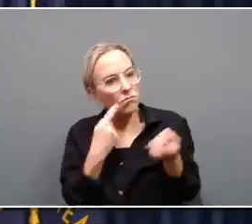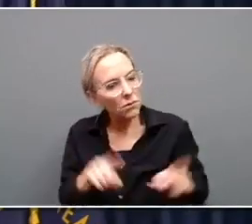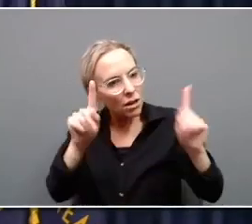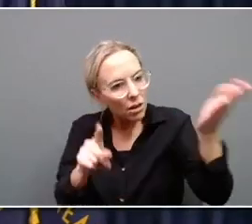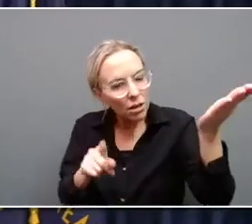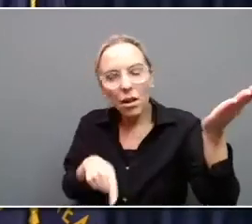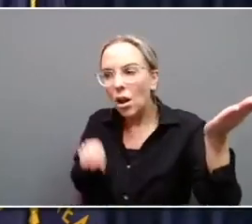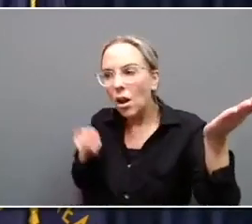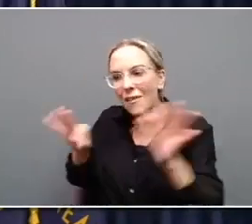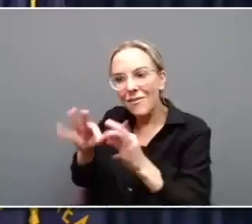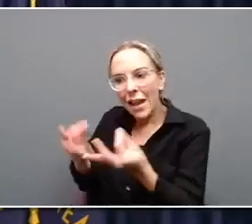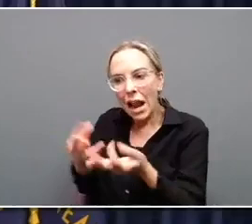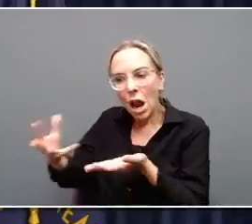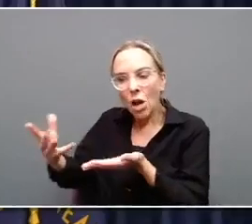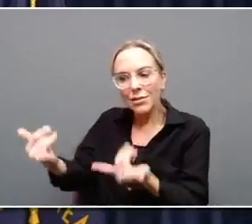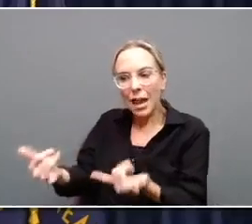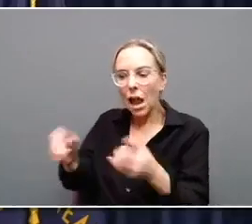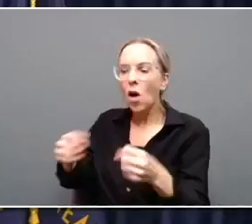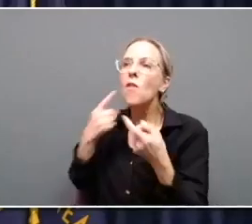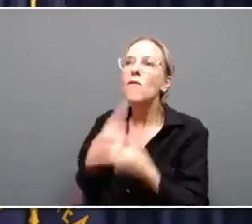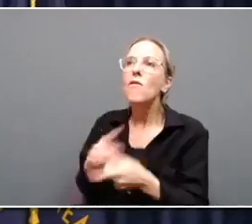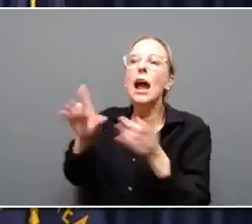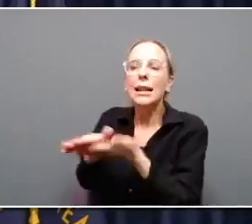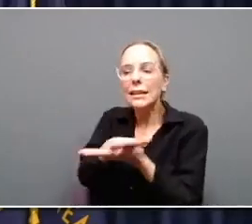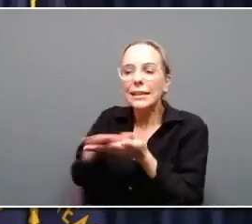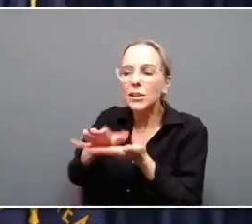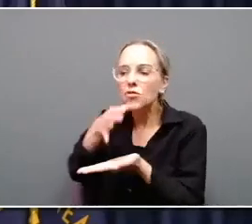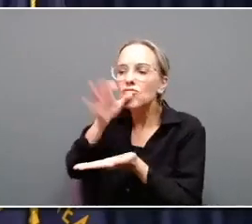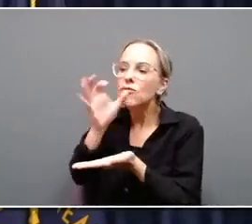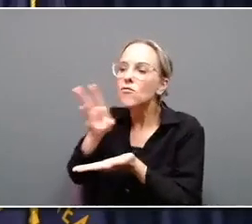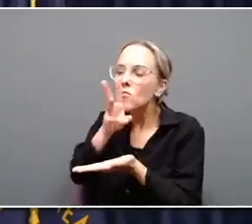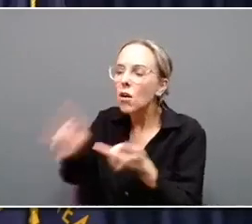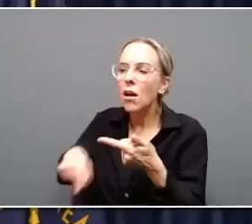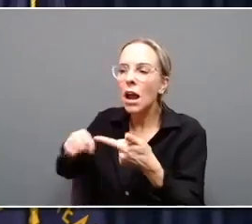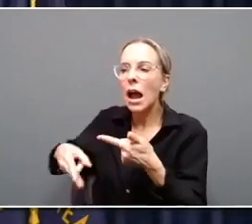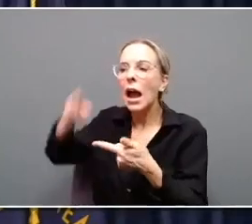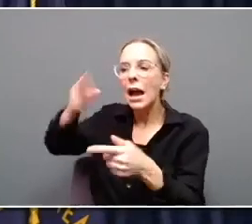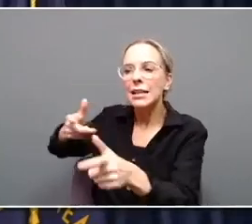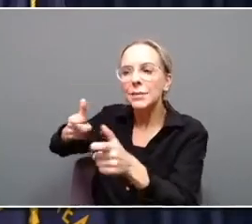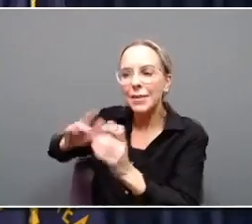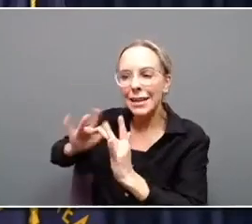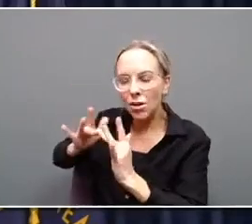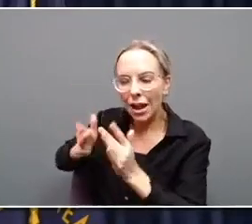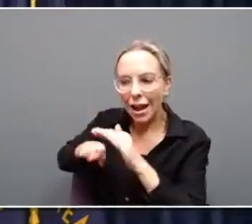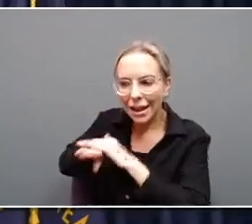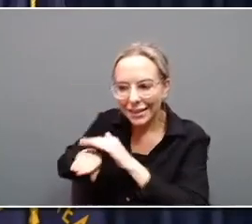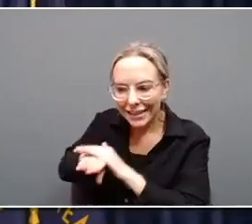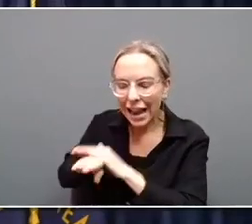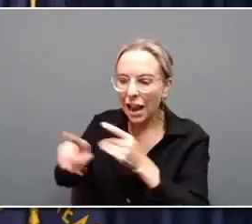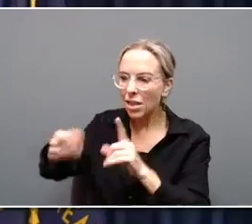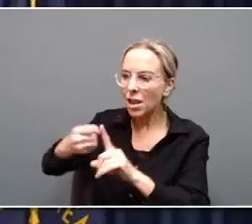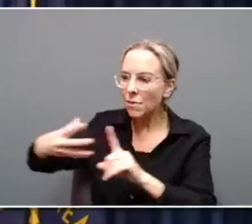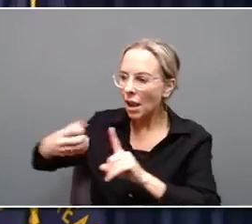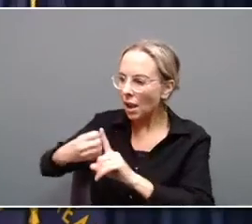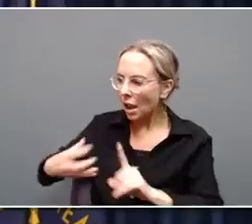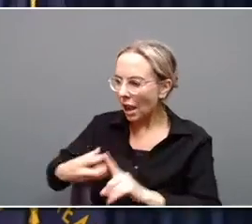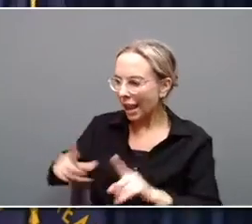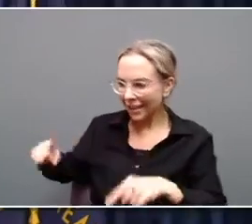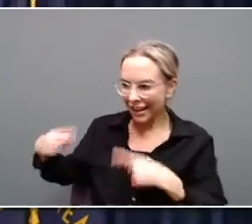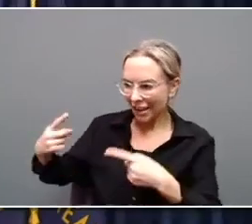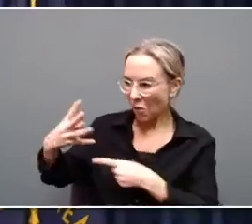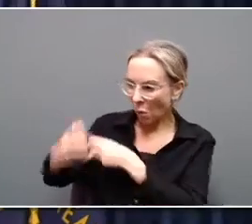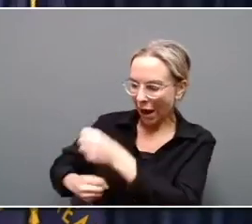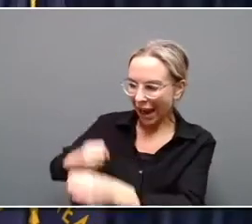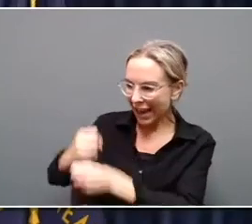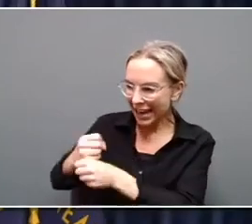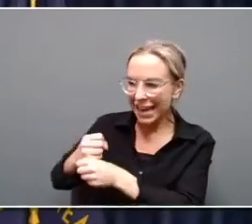are receiving clean drinking water and high-speed internet access, the expansion of which over these next 4 years is going to be an incredible thing to